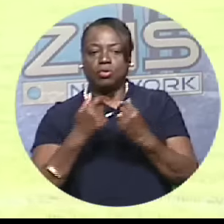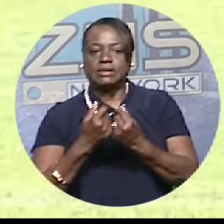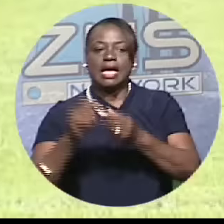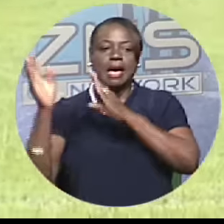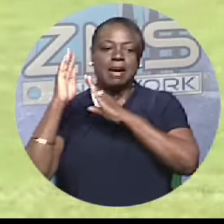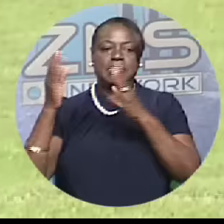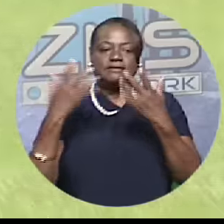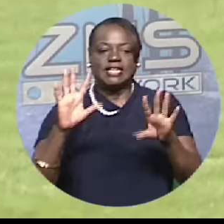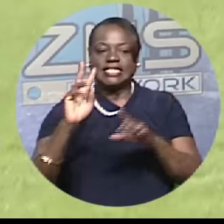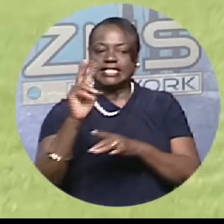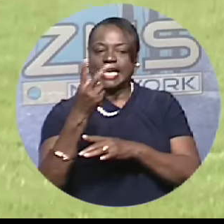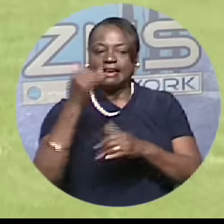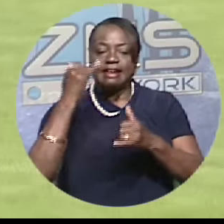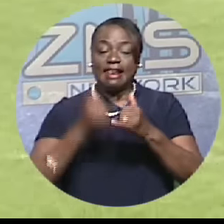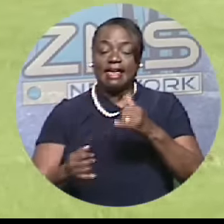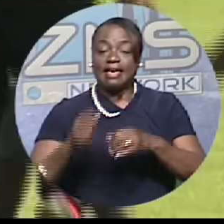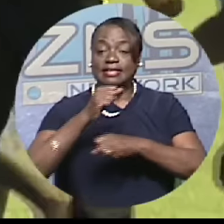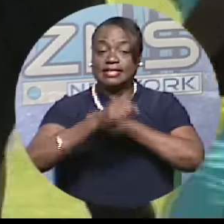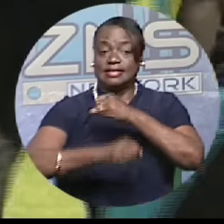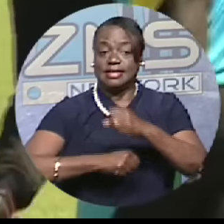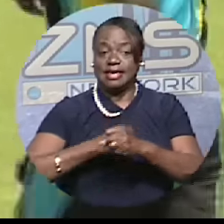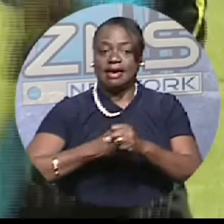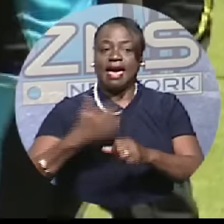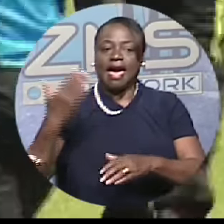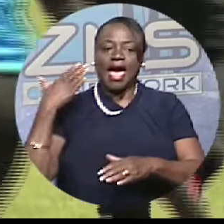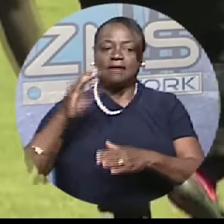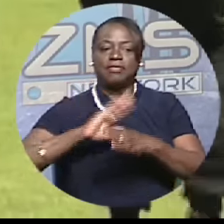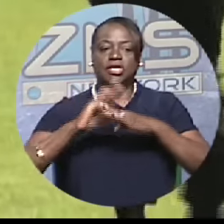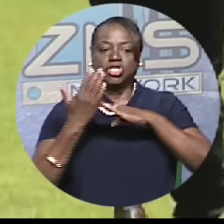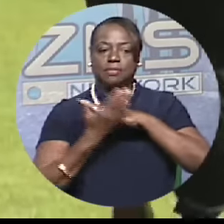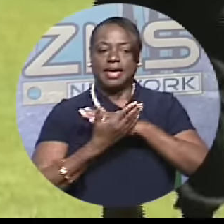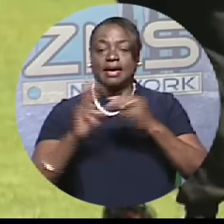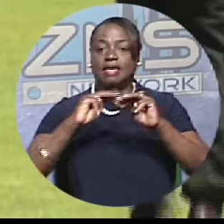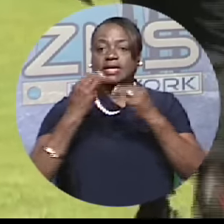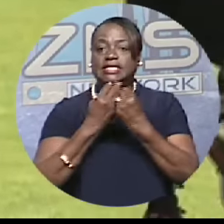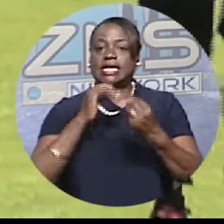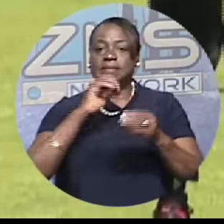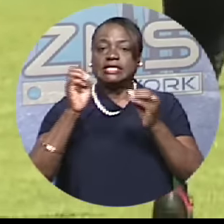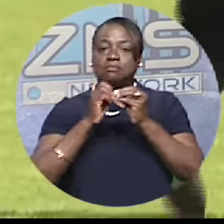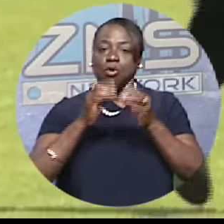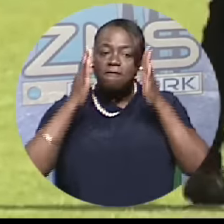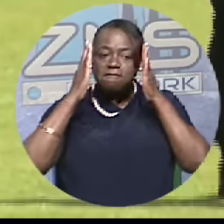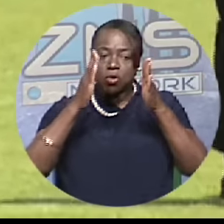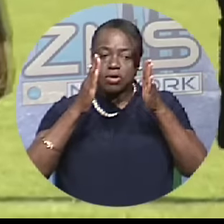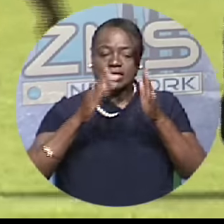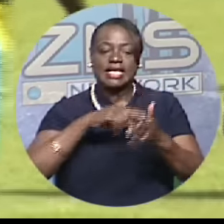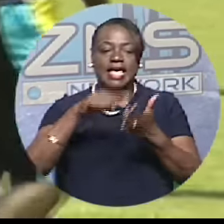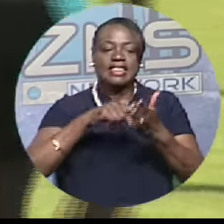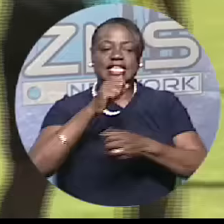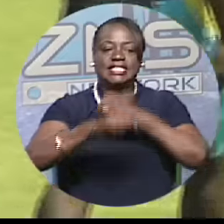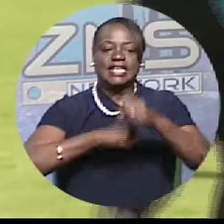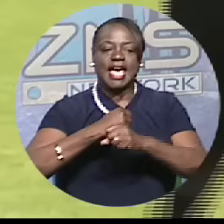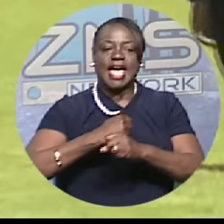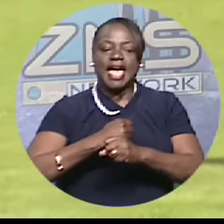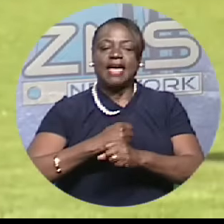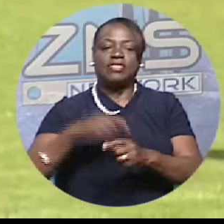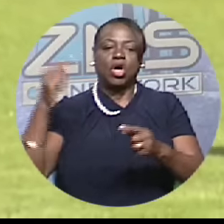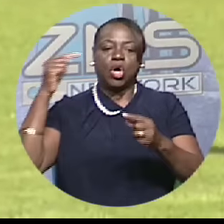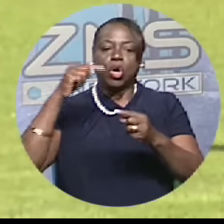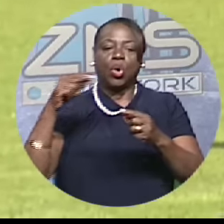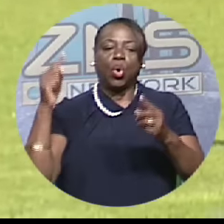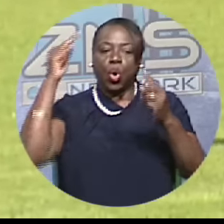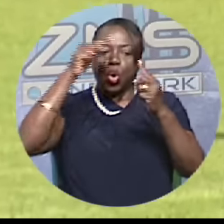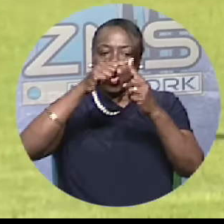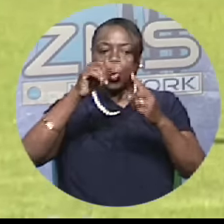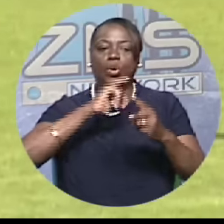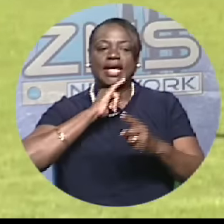last year's championships behind powerhouse Jamaica. The team is more focused this year and the goal is gold, improving on the medal haul that